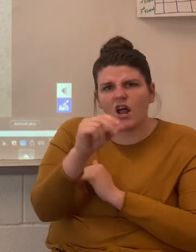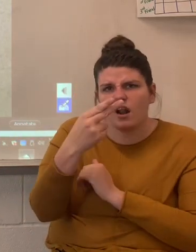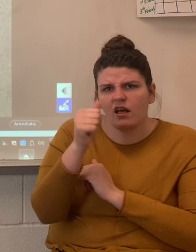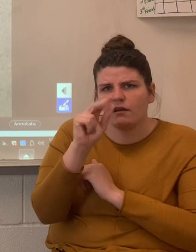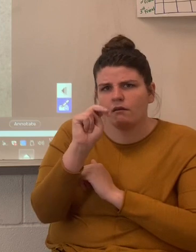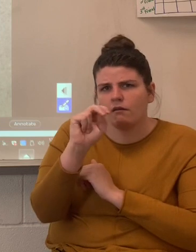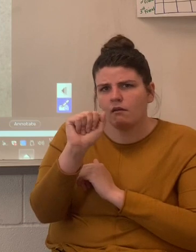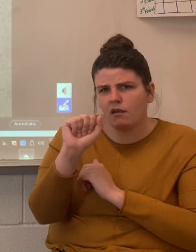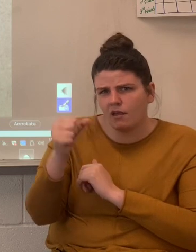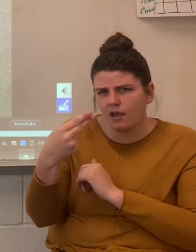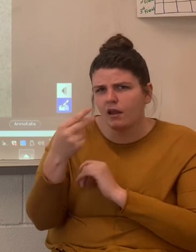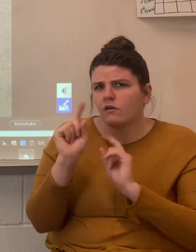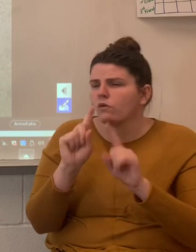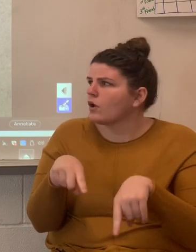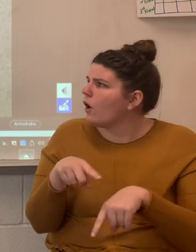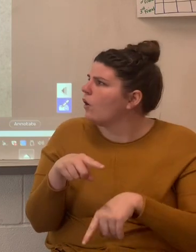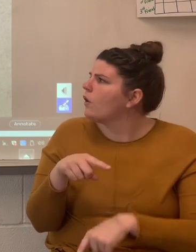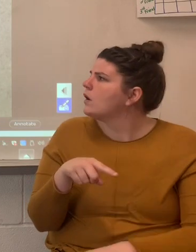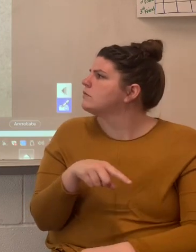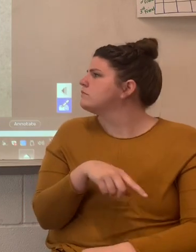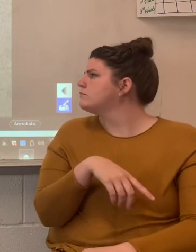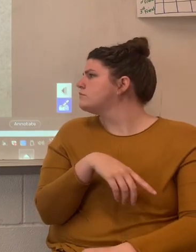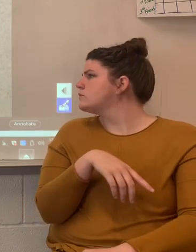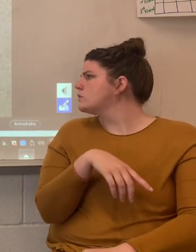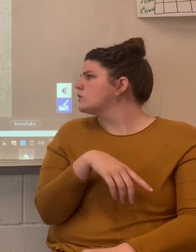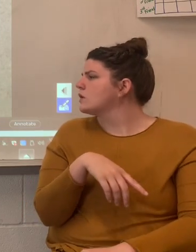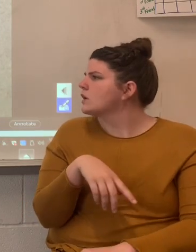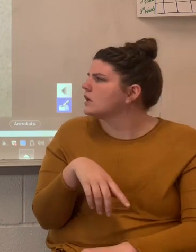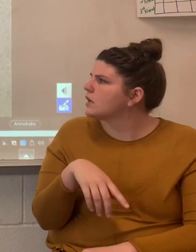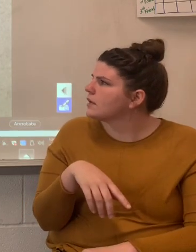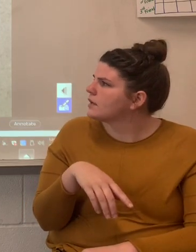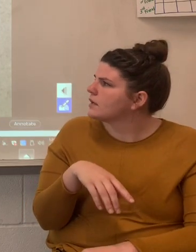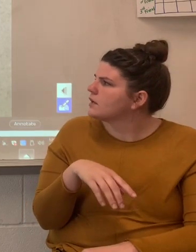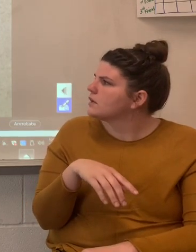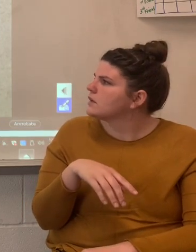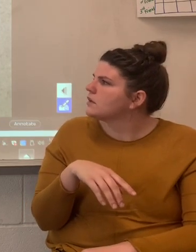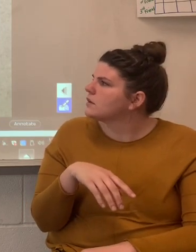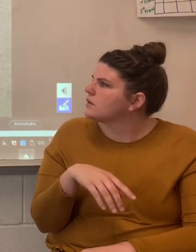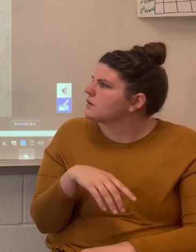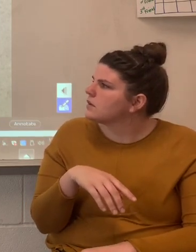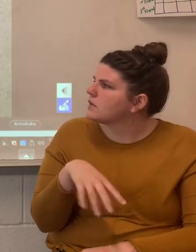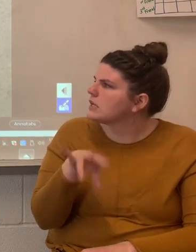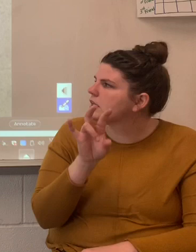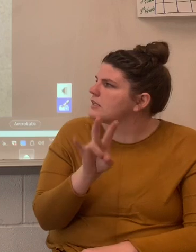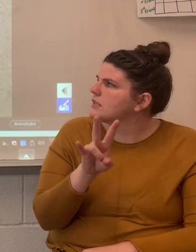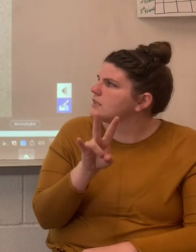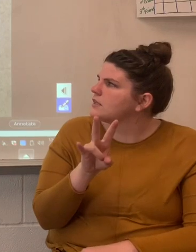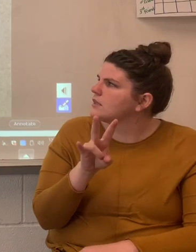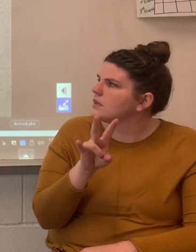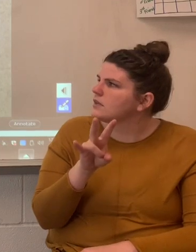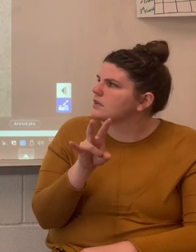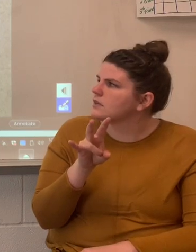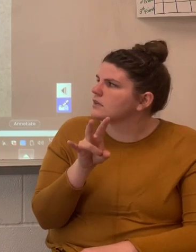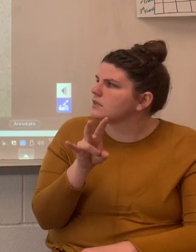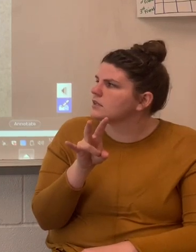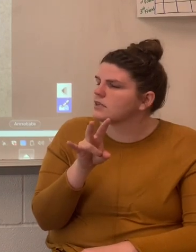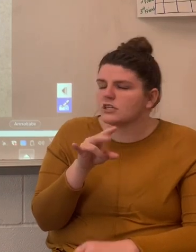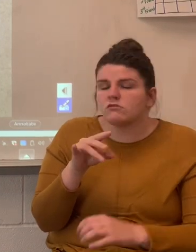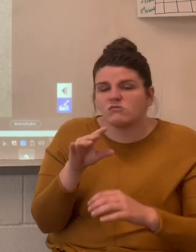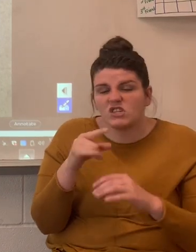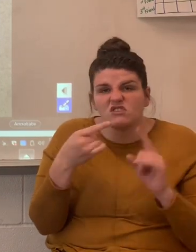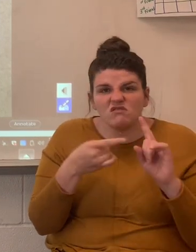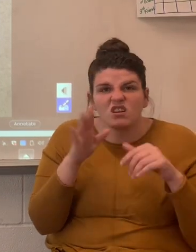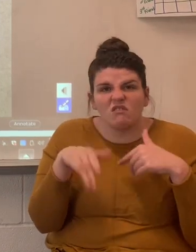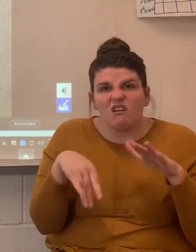times as far, times 1 4/5. Okay, so how far did